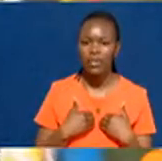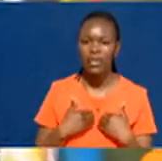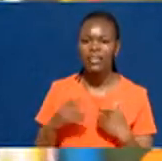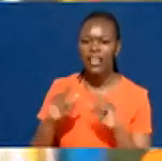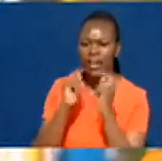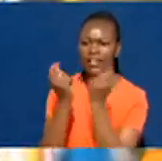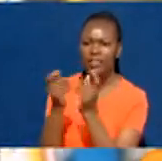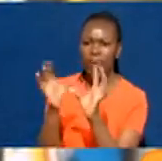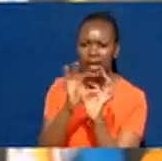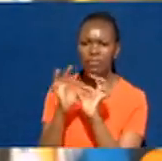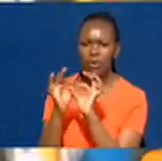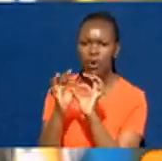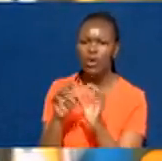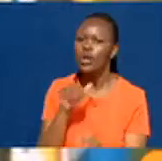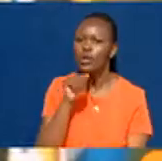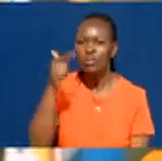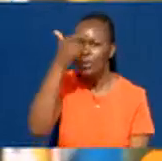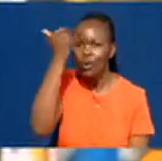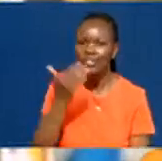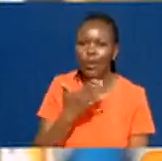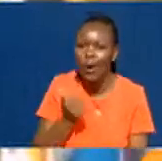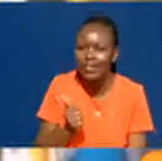because they want to be.